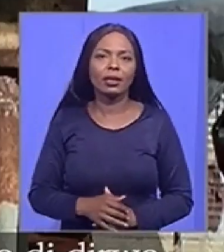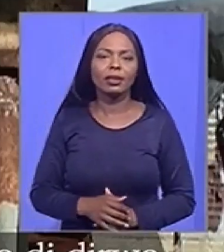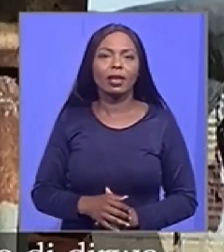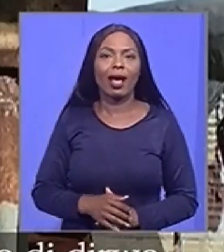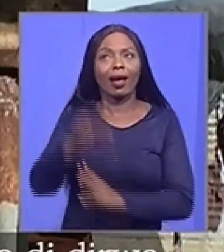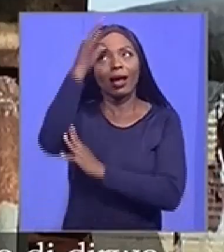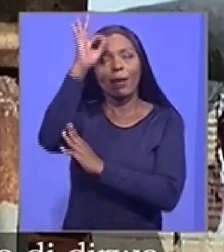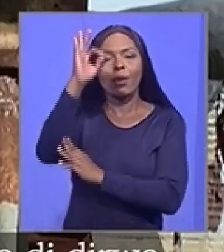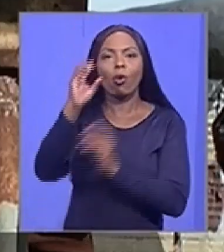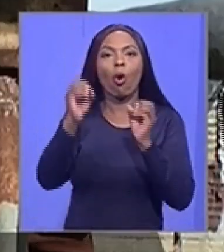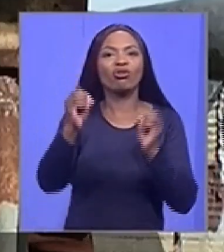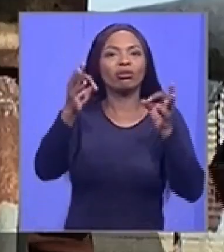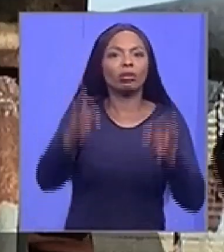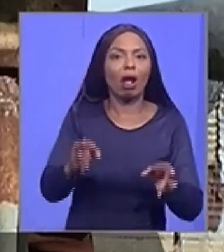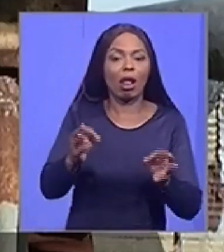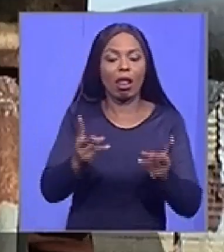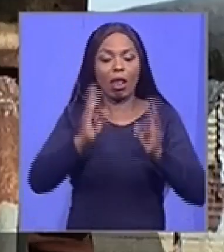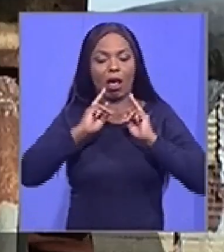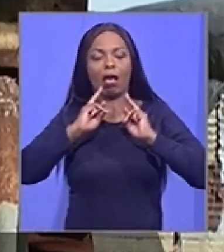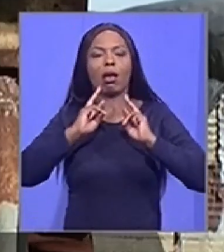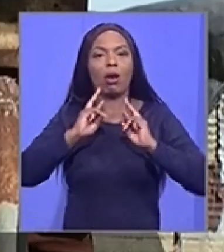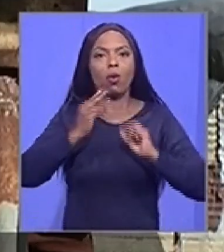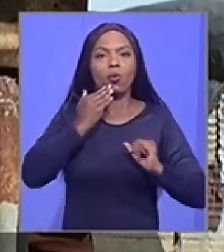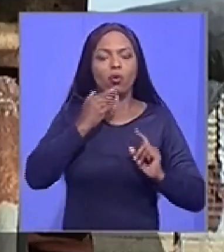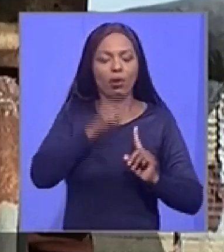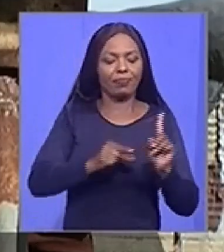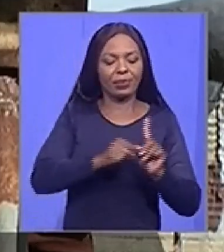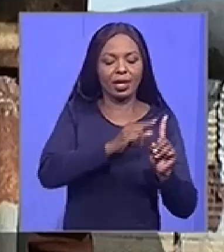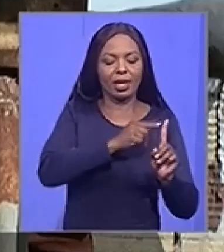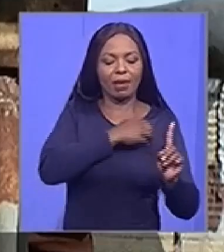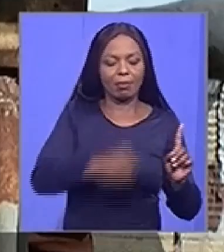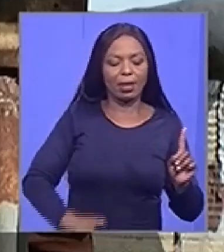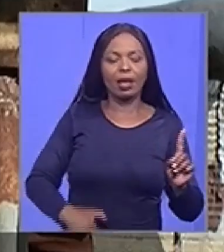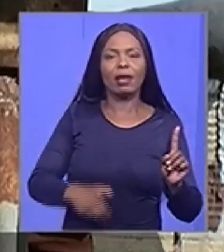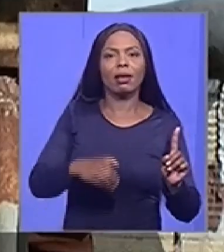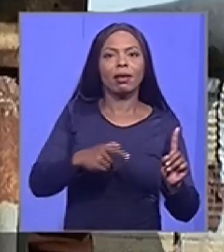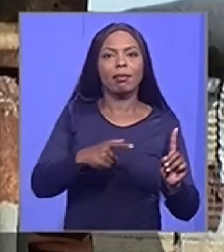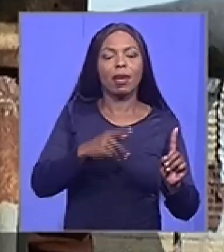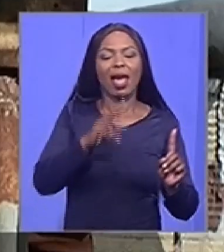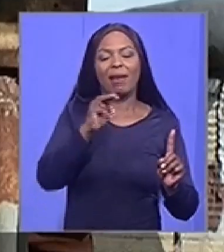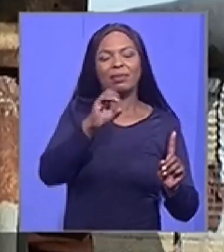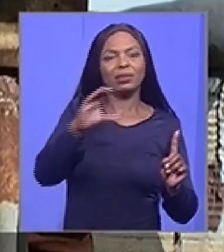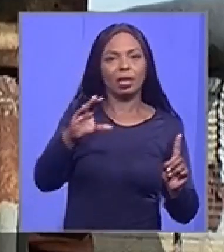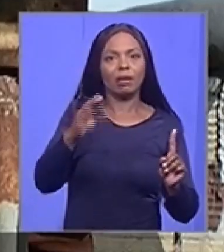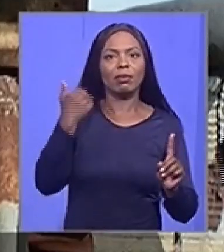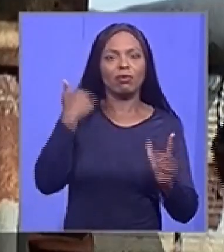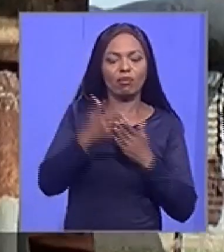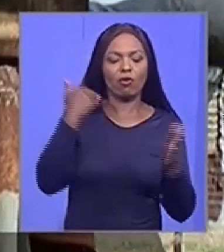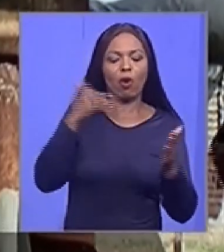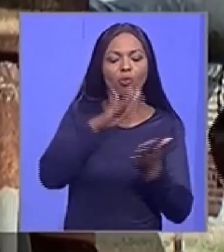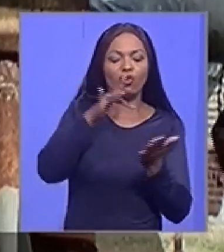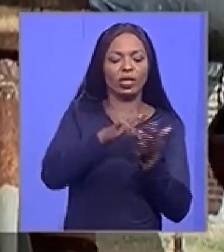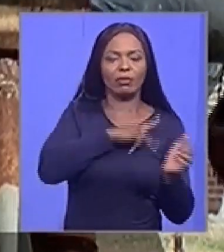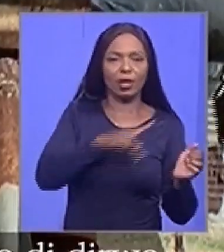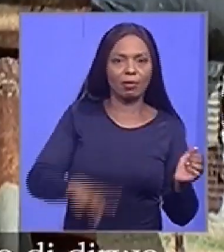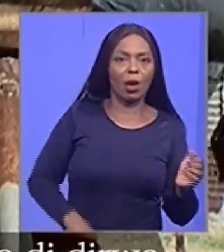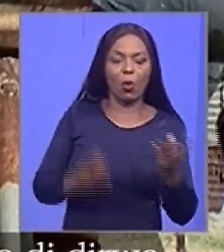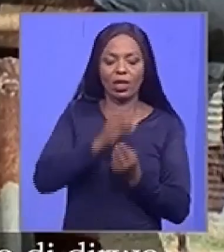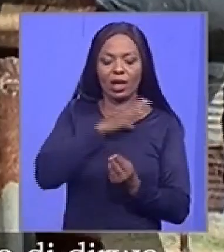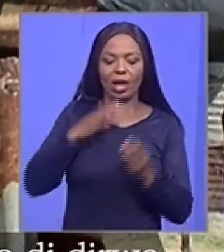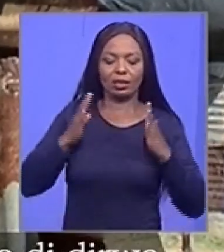Government officials who were here was Mr. Mxolisi Dukwana before he became premier, along with a councillor during a campaign trail here